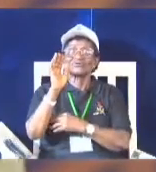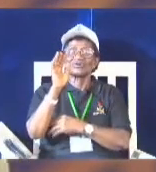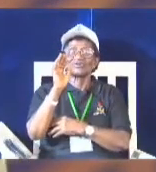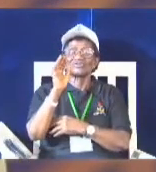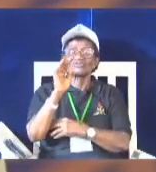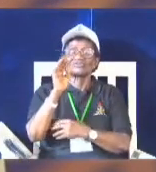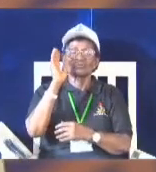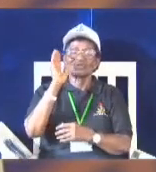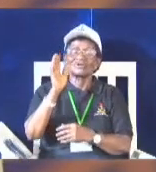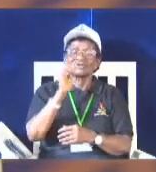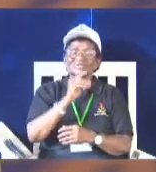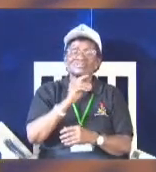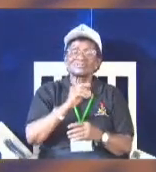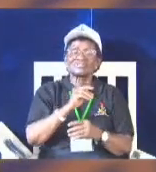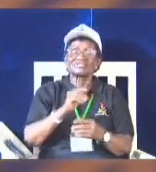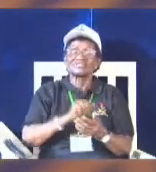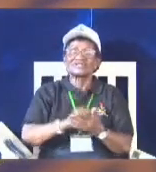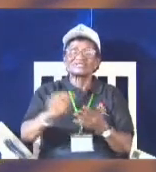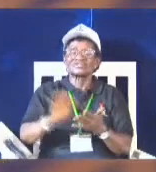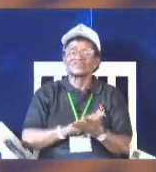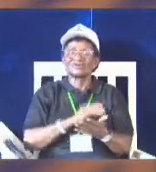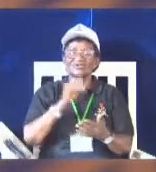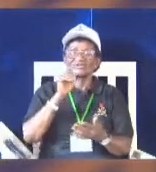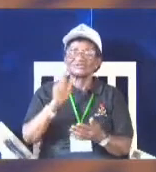And he said, your body is the temple of God.